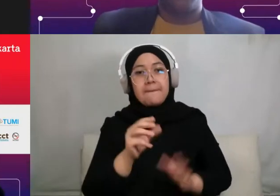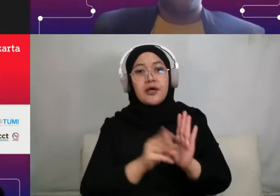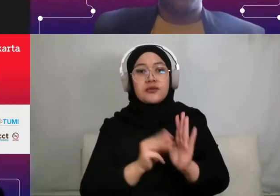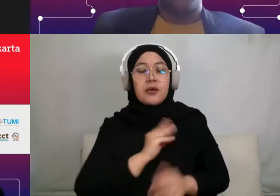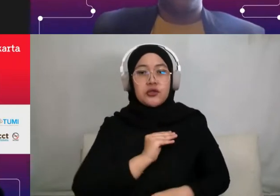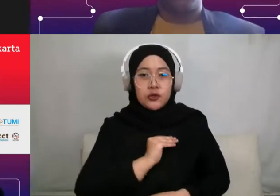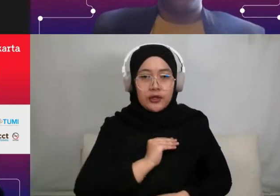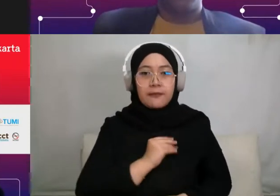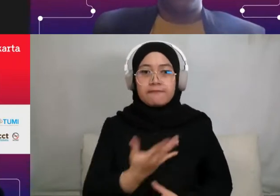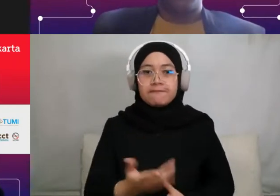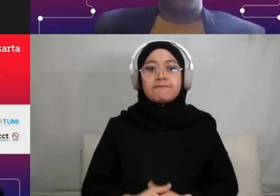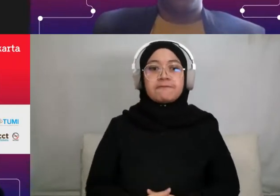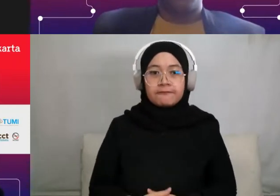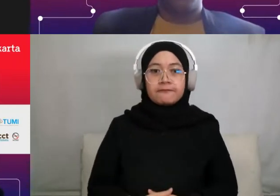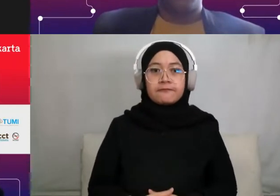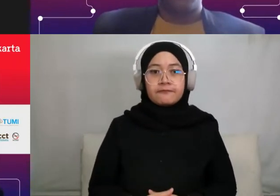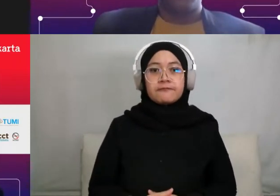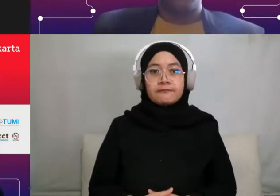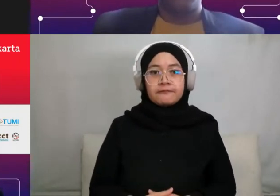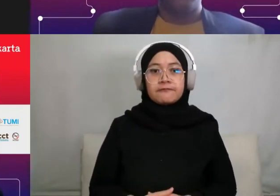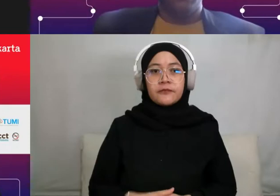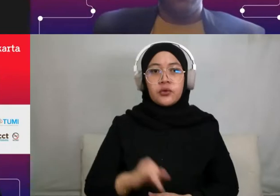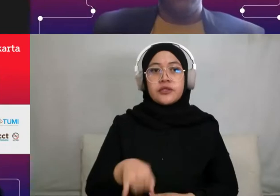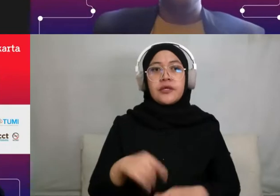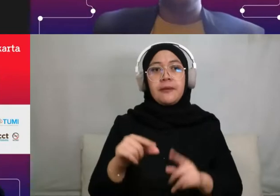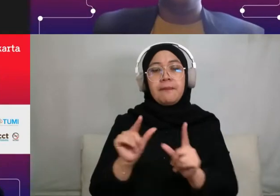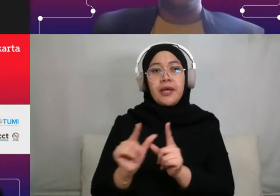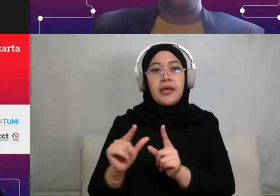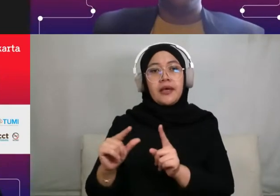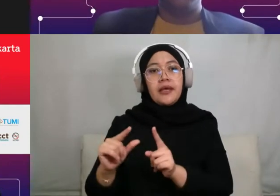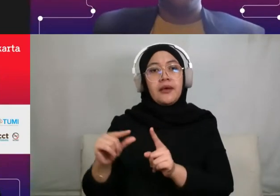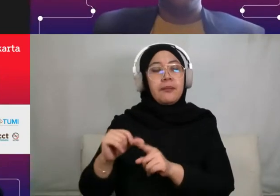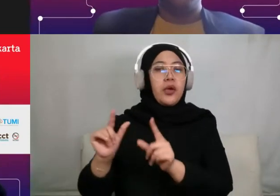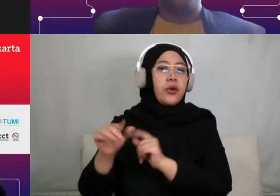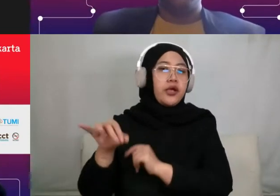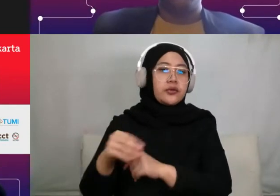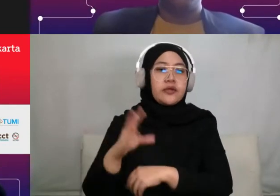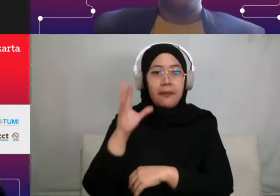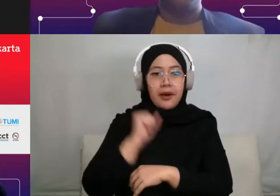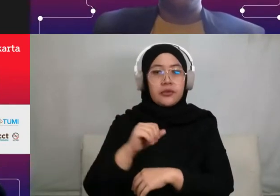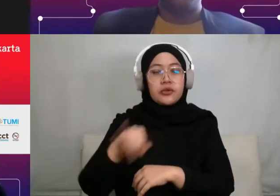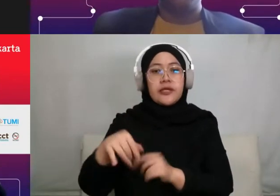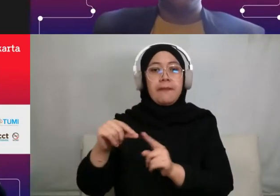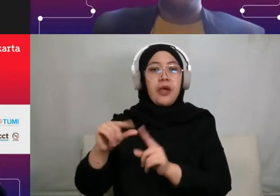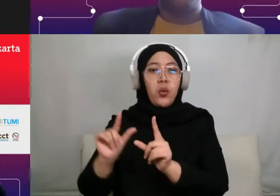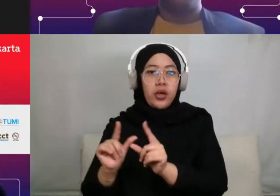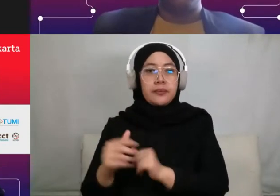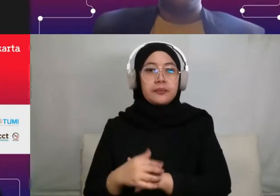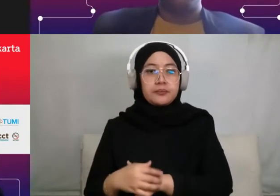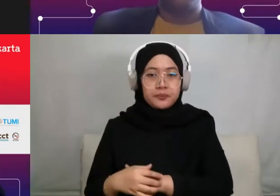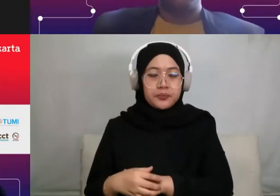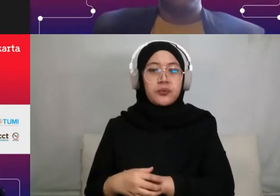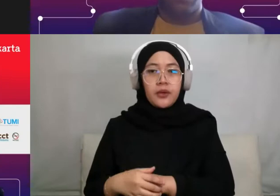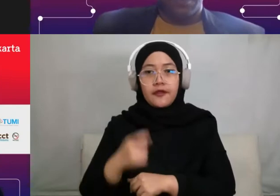GVW limitation, but yeah, I got your point about your preference to bigger battery and overnight charging. So thank